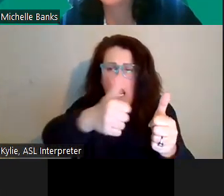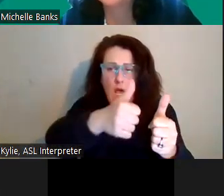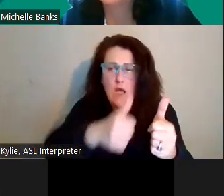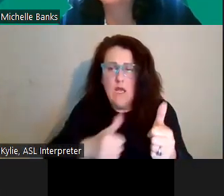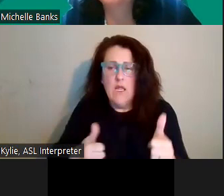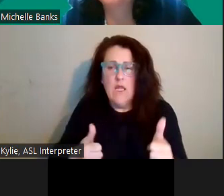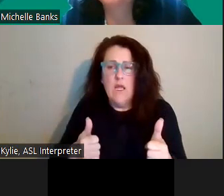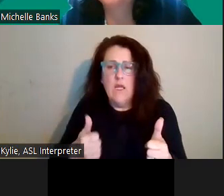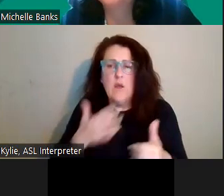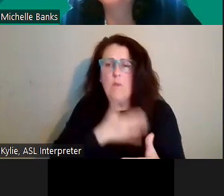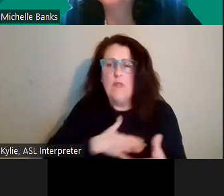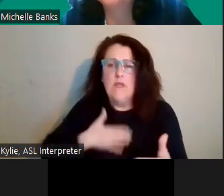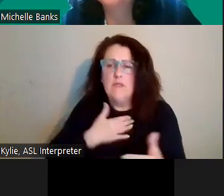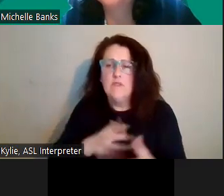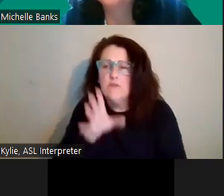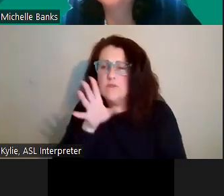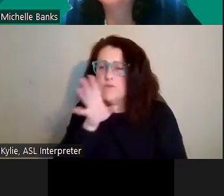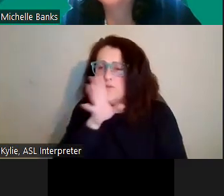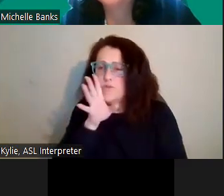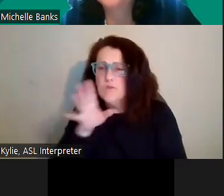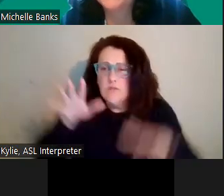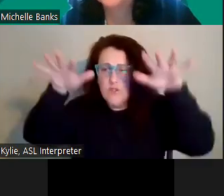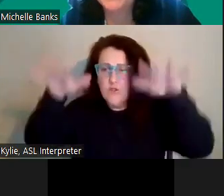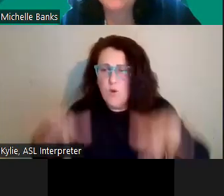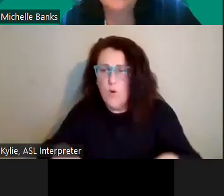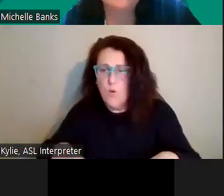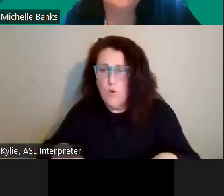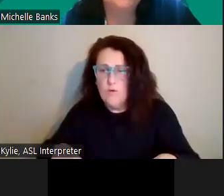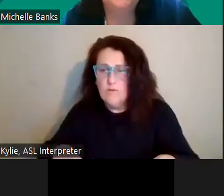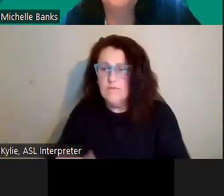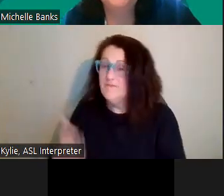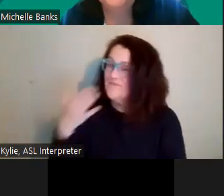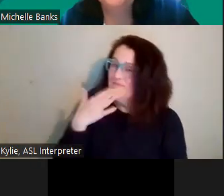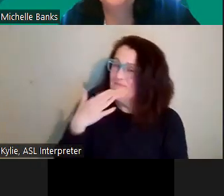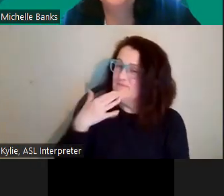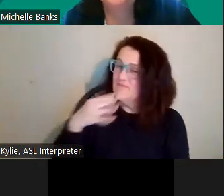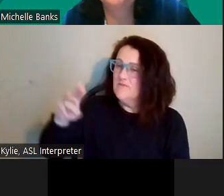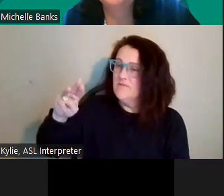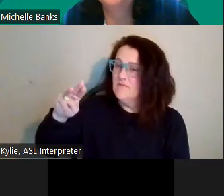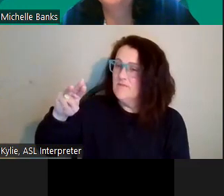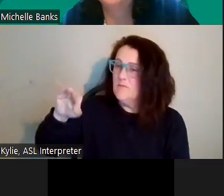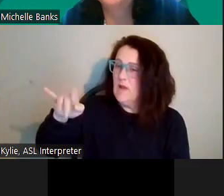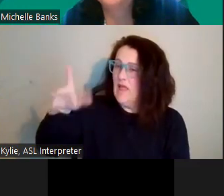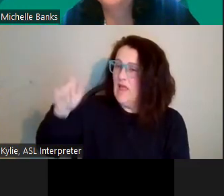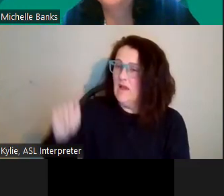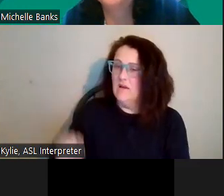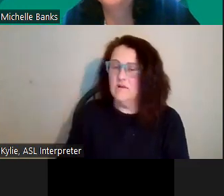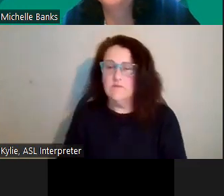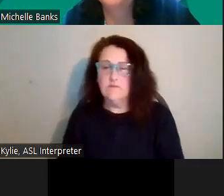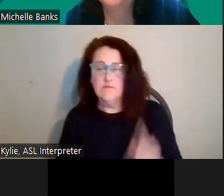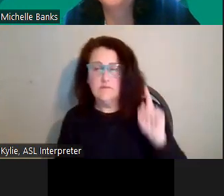make sure we're keeping that in mind and we'll be all set. Okay. Thanks, Mikayla. So I've done